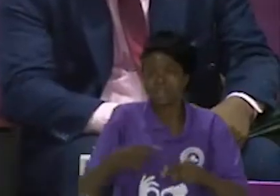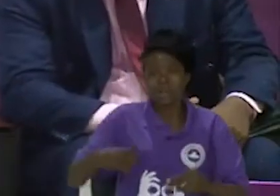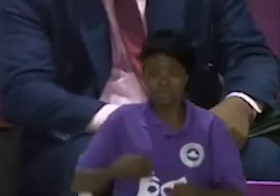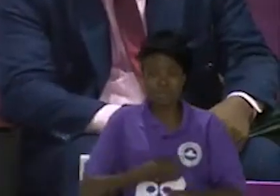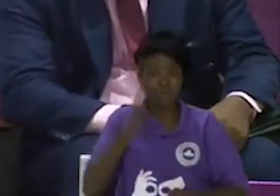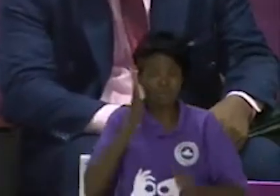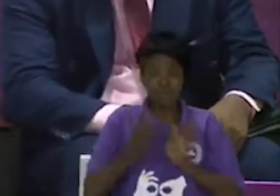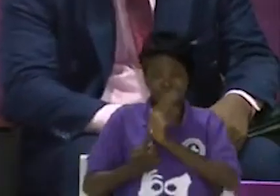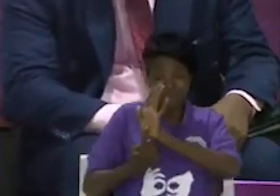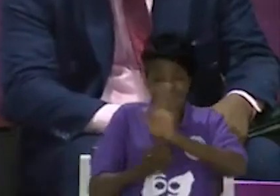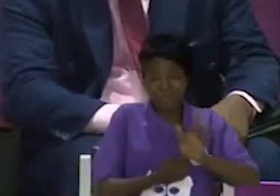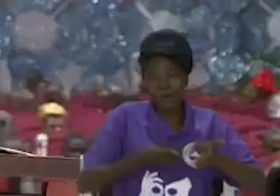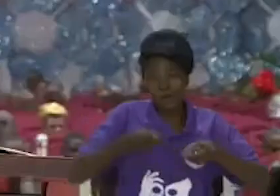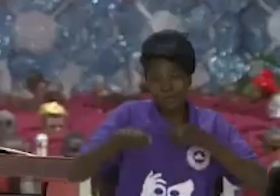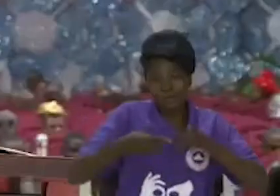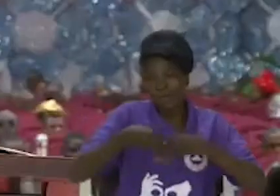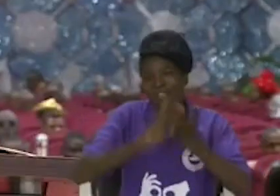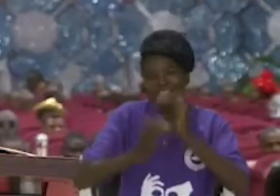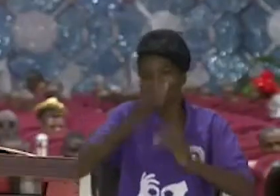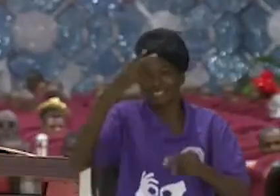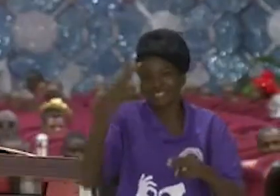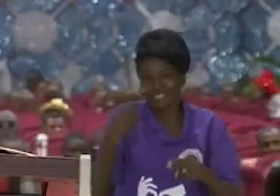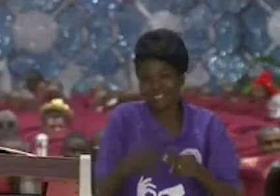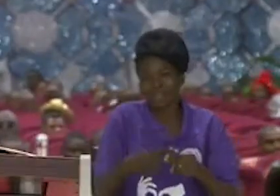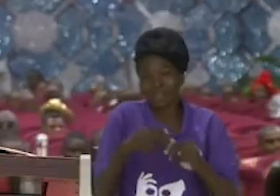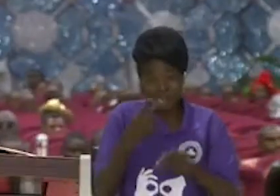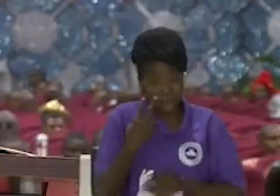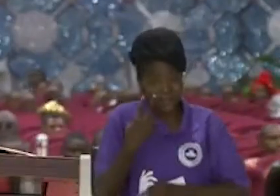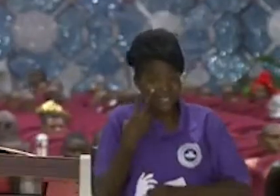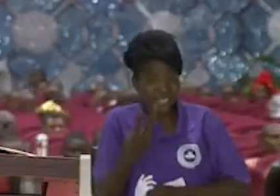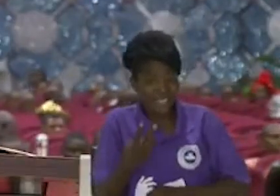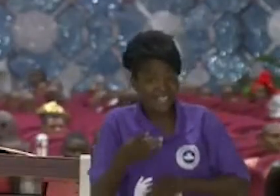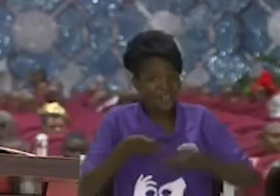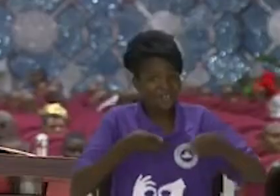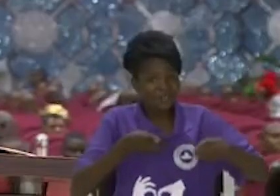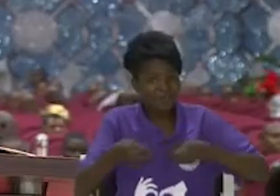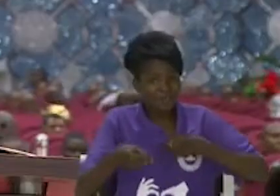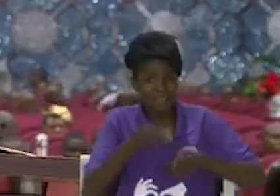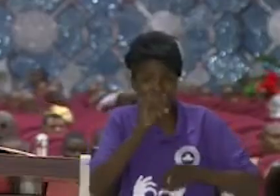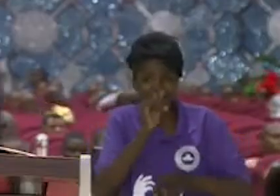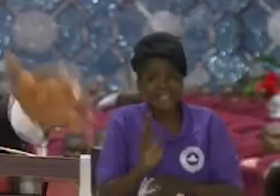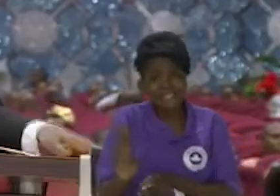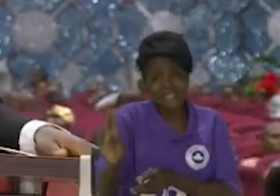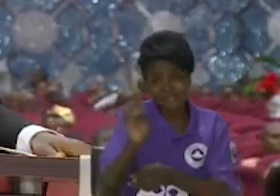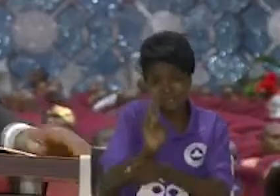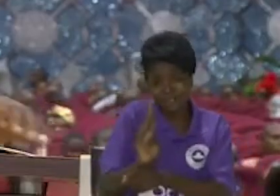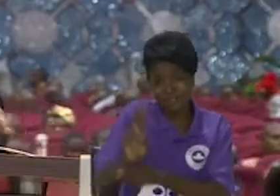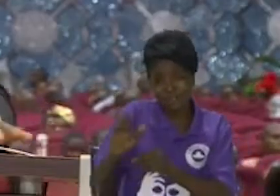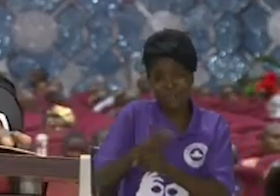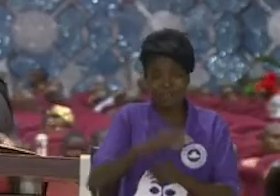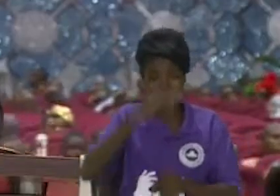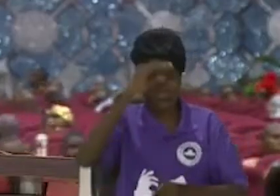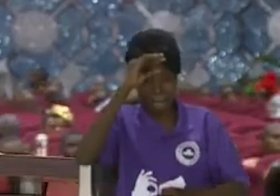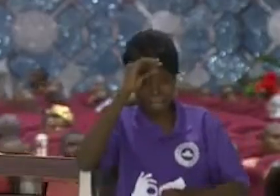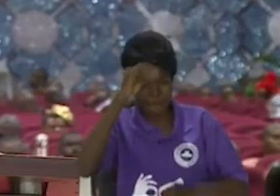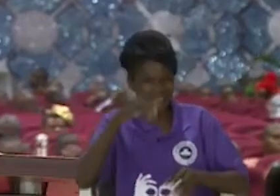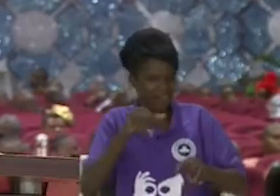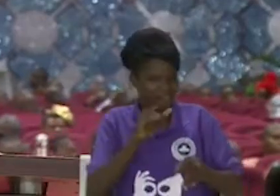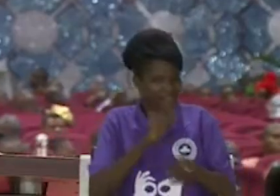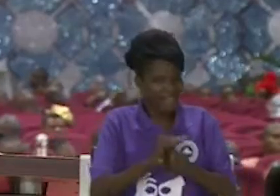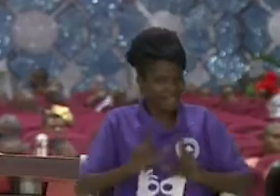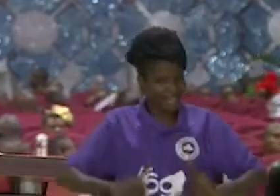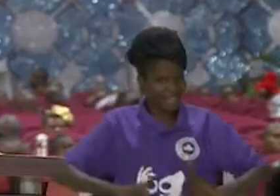in the name of Jesus. You see, dominion is the usefulness of man on earth. Anybody that